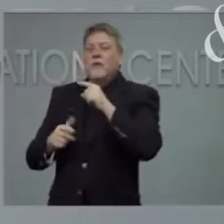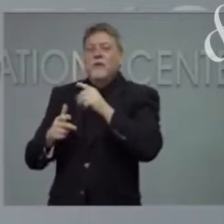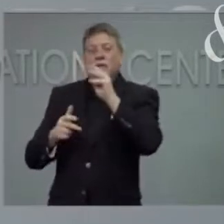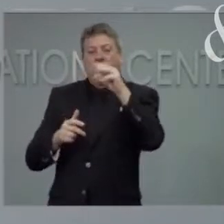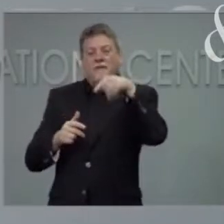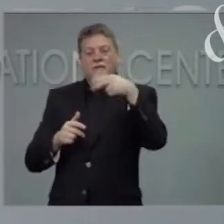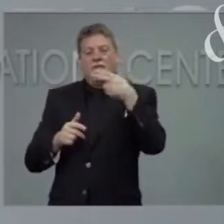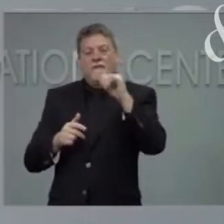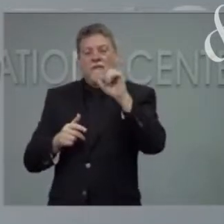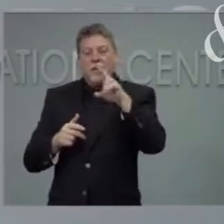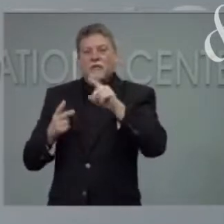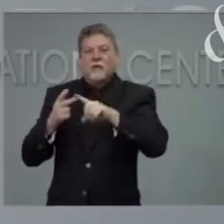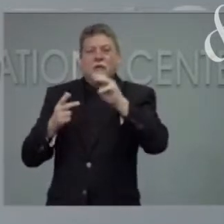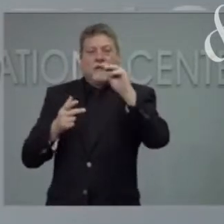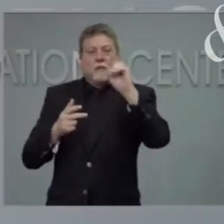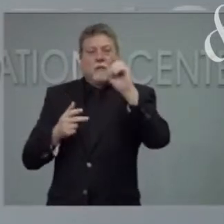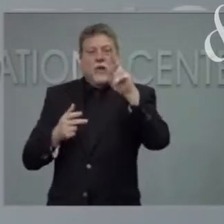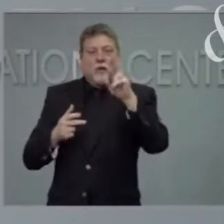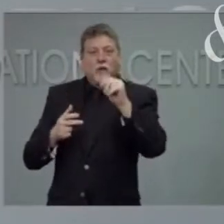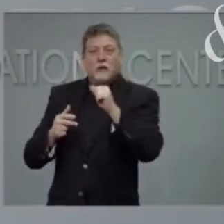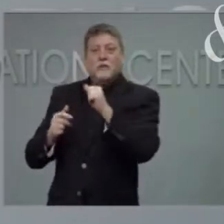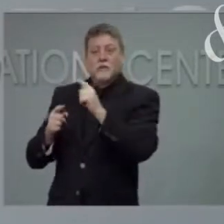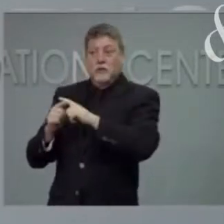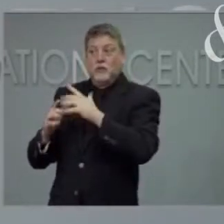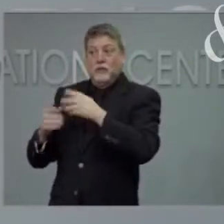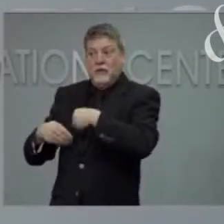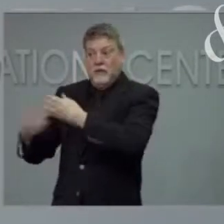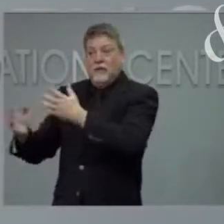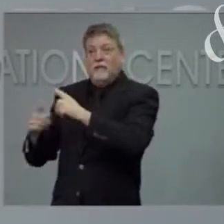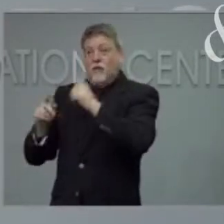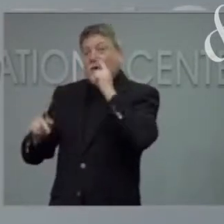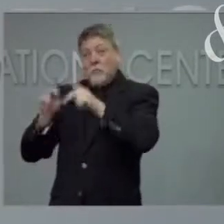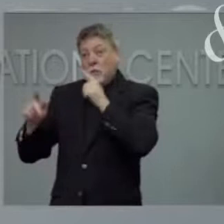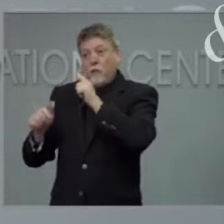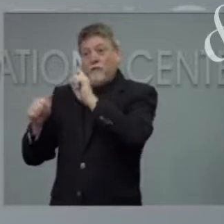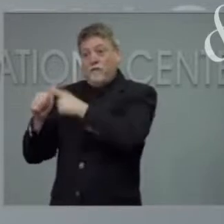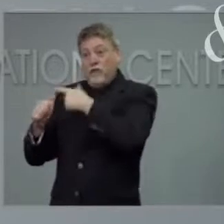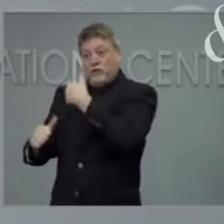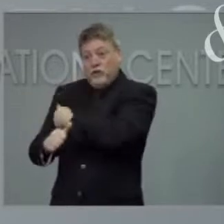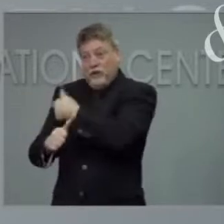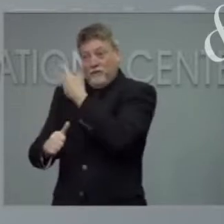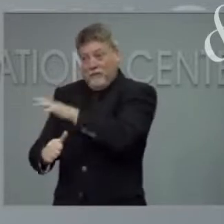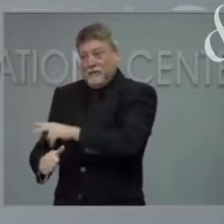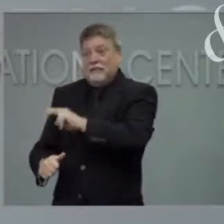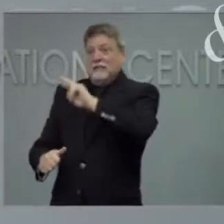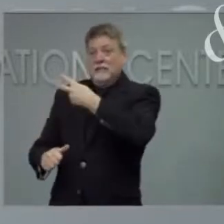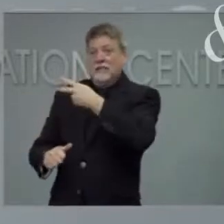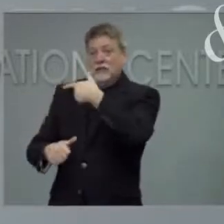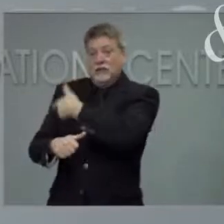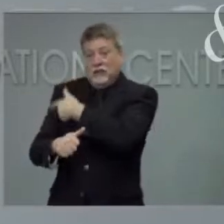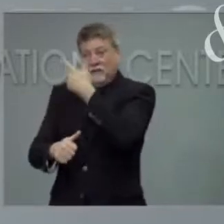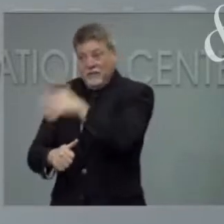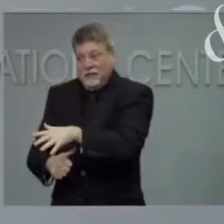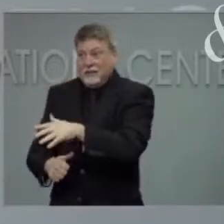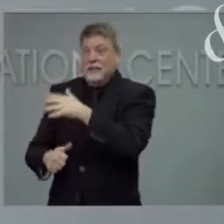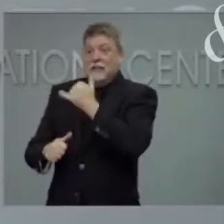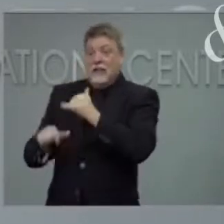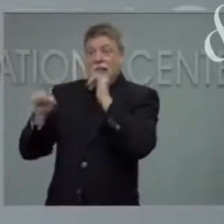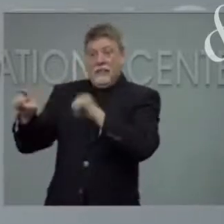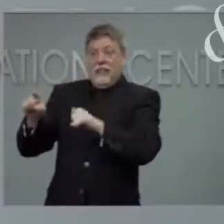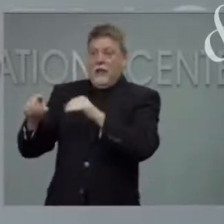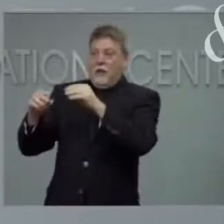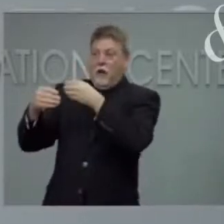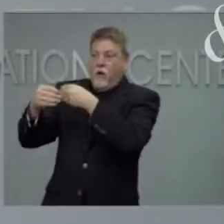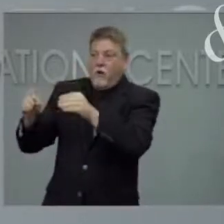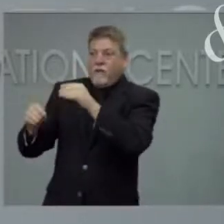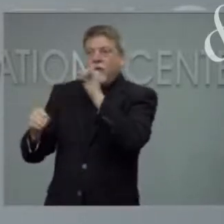think the important folks is for folks to know which one they're signing up for, so they know whether or not to come back for a second dose. But as I said,